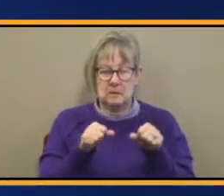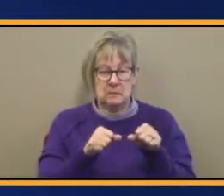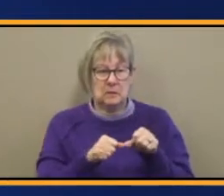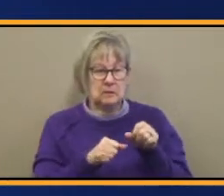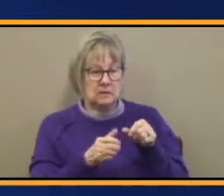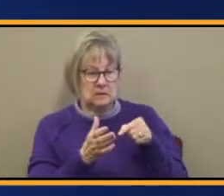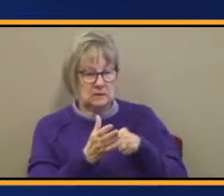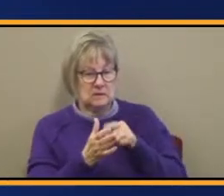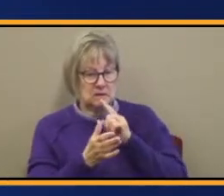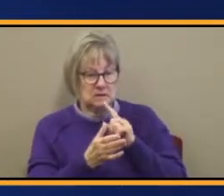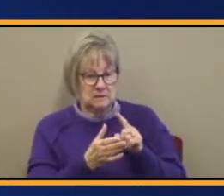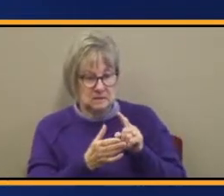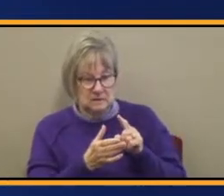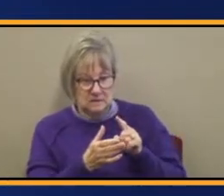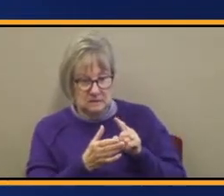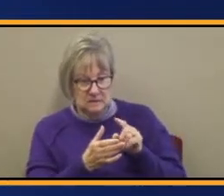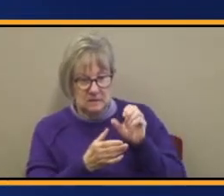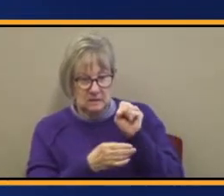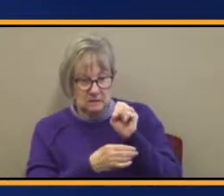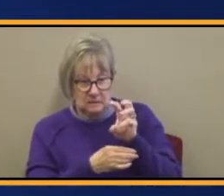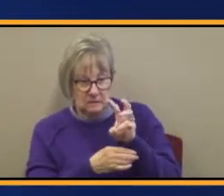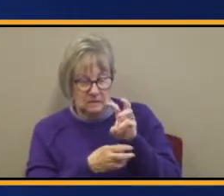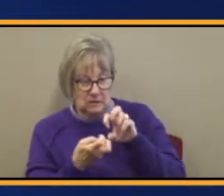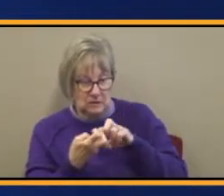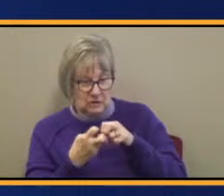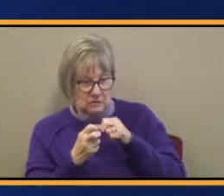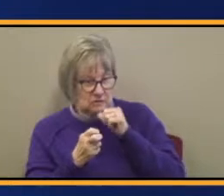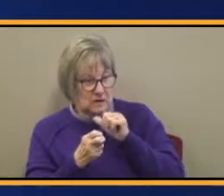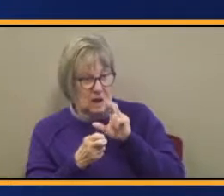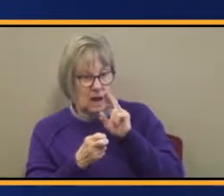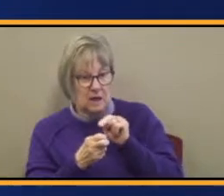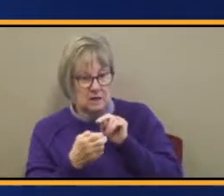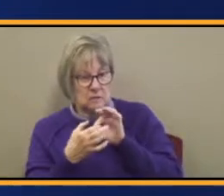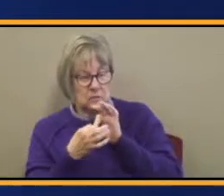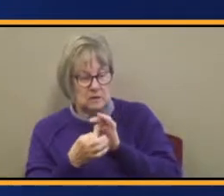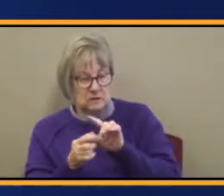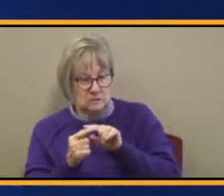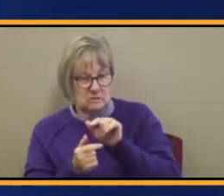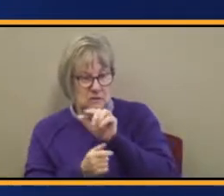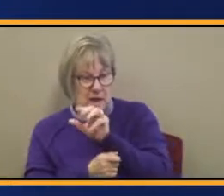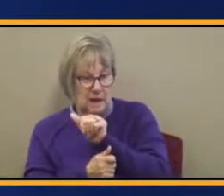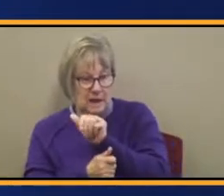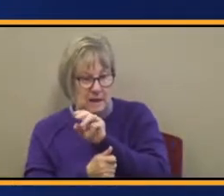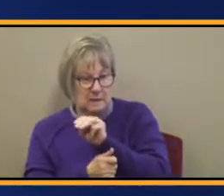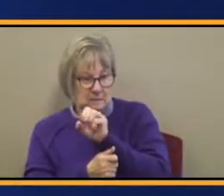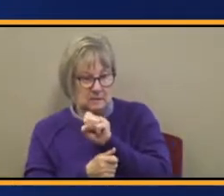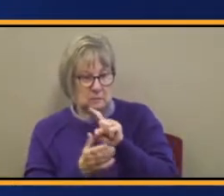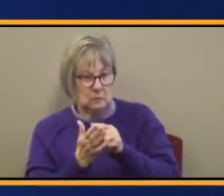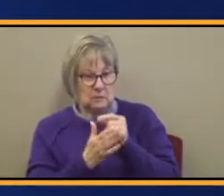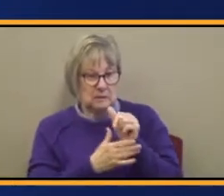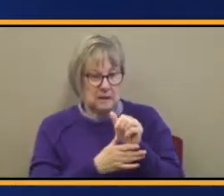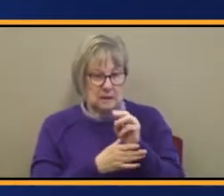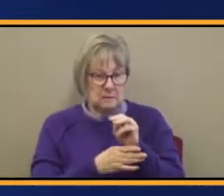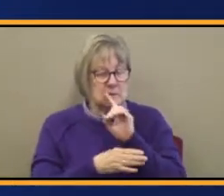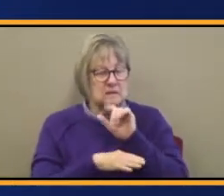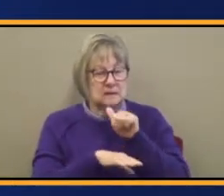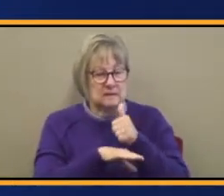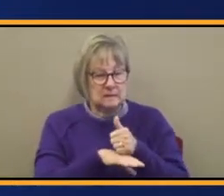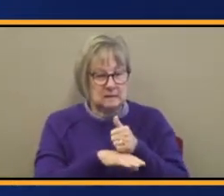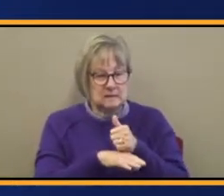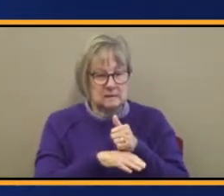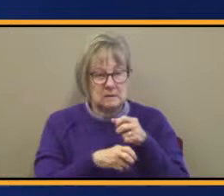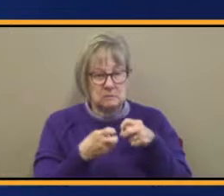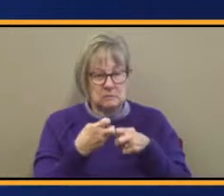a customer service software issue, not unrelated to AMS, but once AMS is installed, then the issue may come to